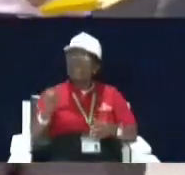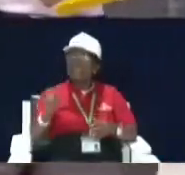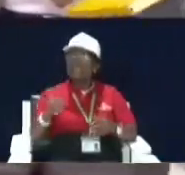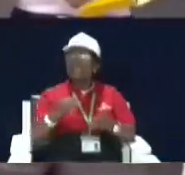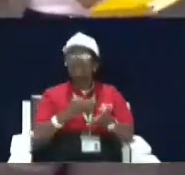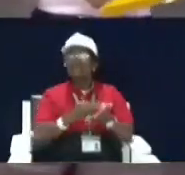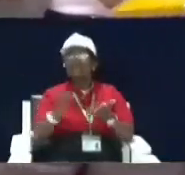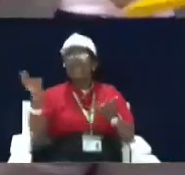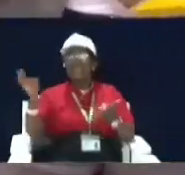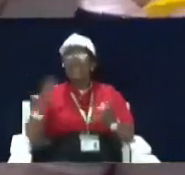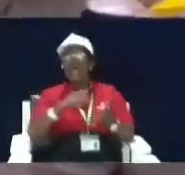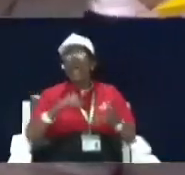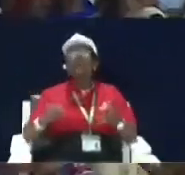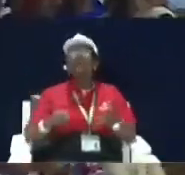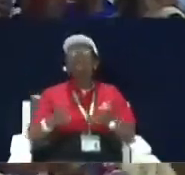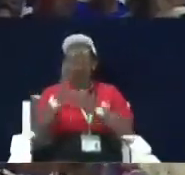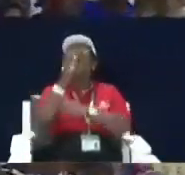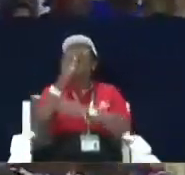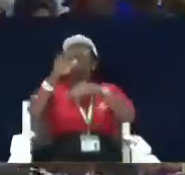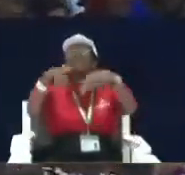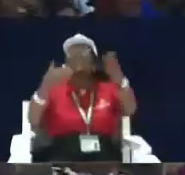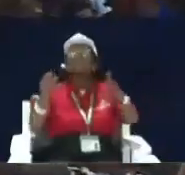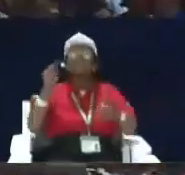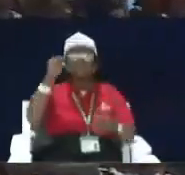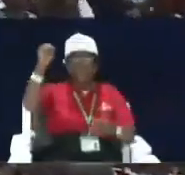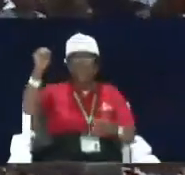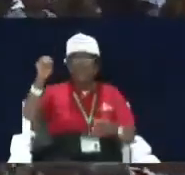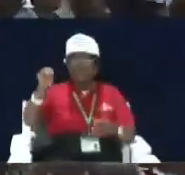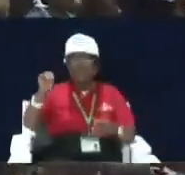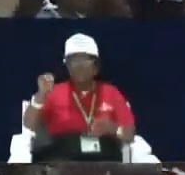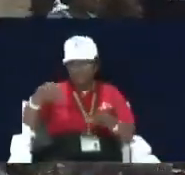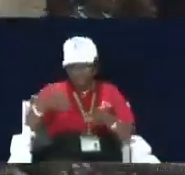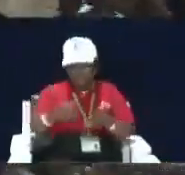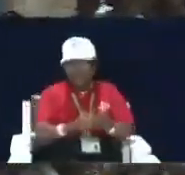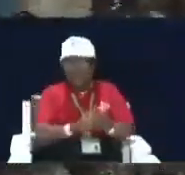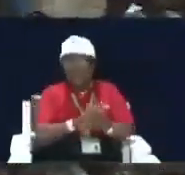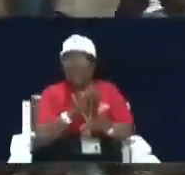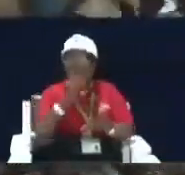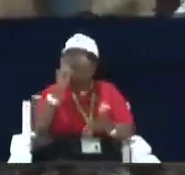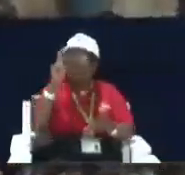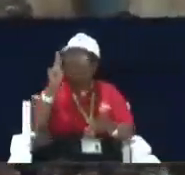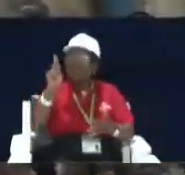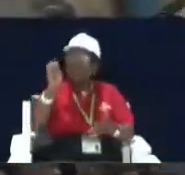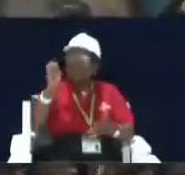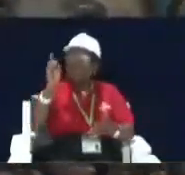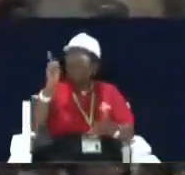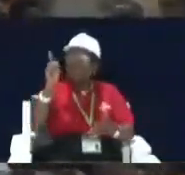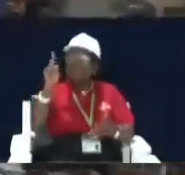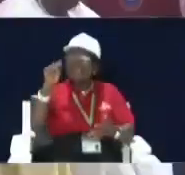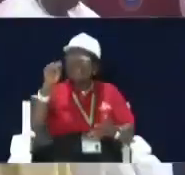You didn't shout. You didn't appreciate that.